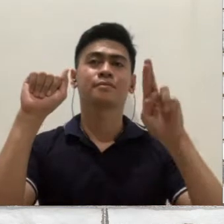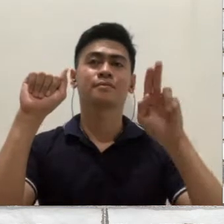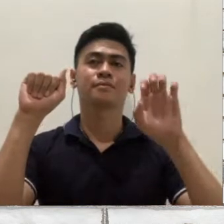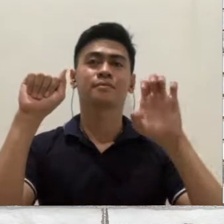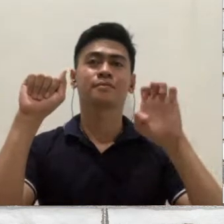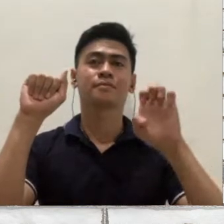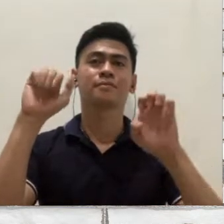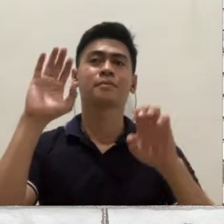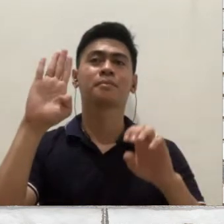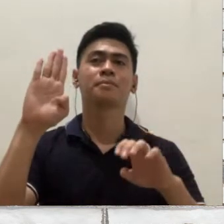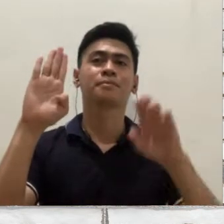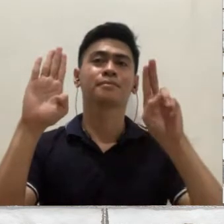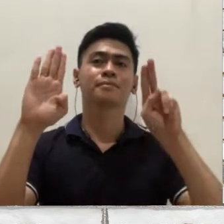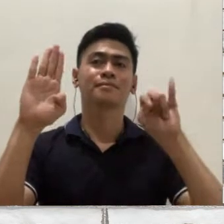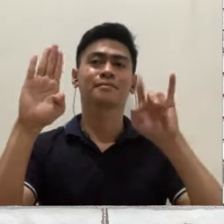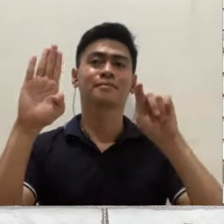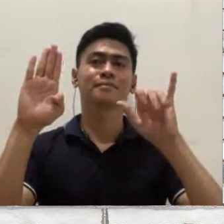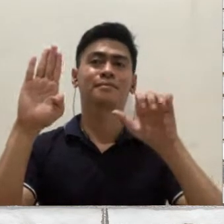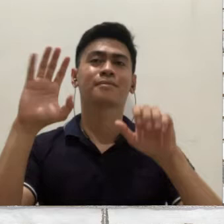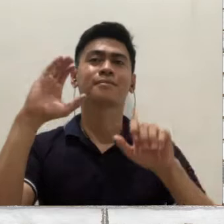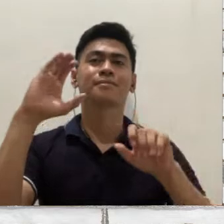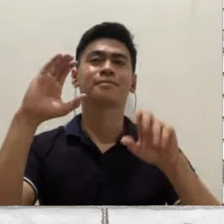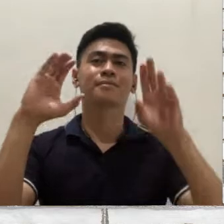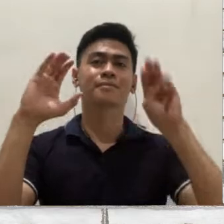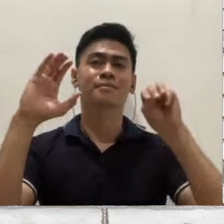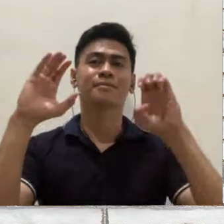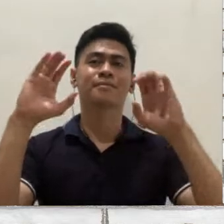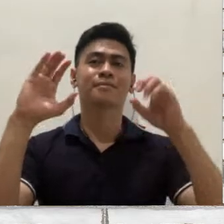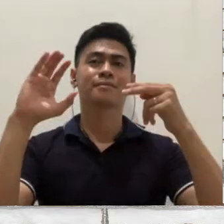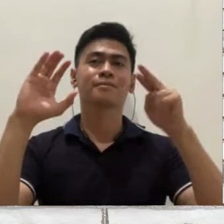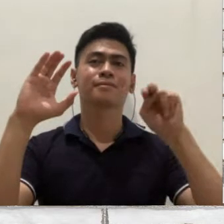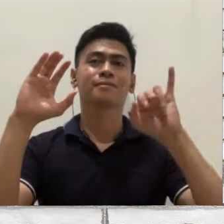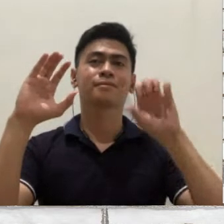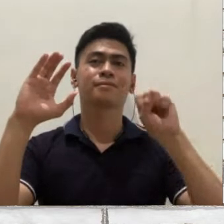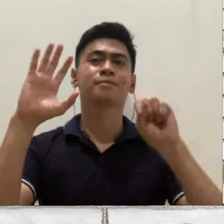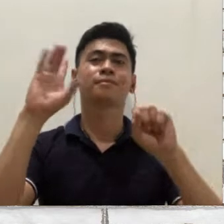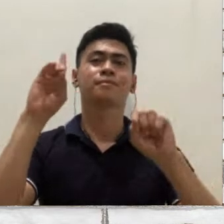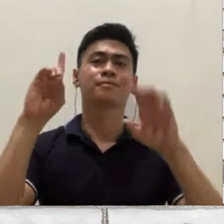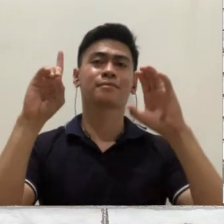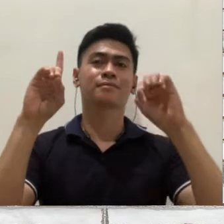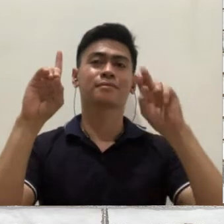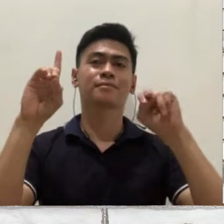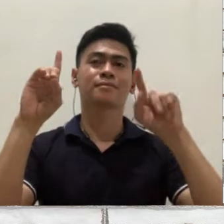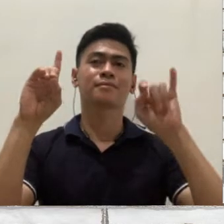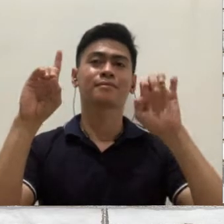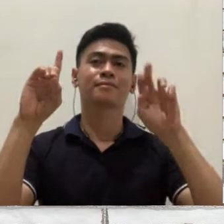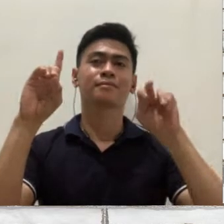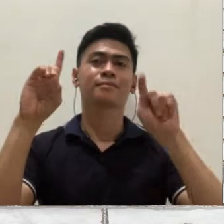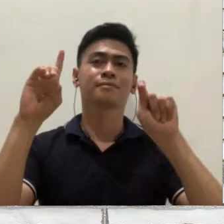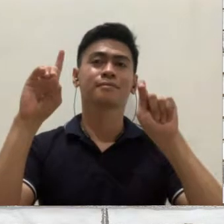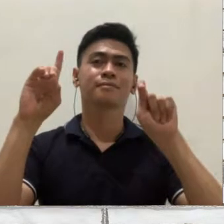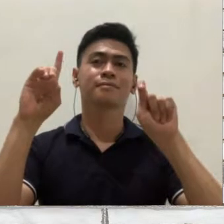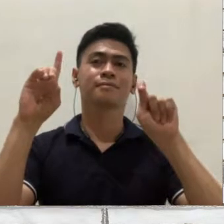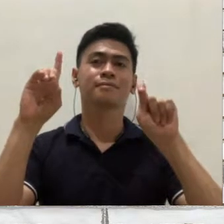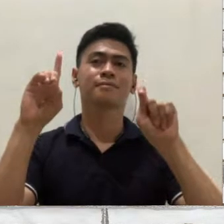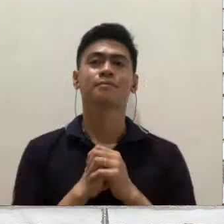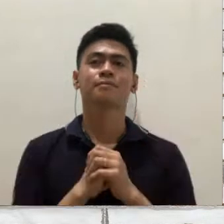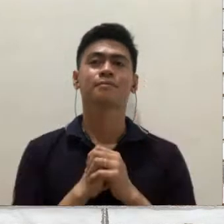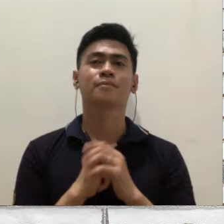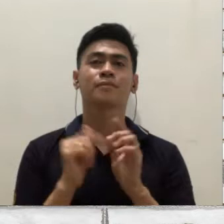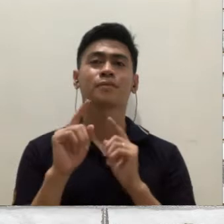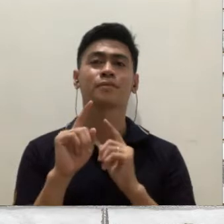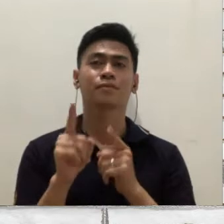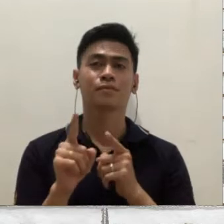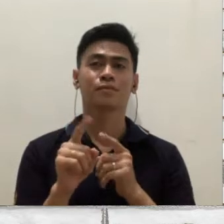and information. A. Coherence. B. Unity. C. Mechanics. D.